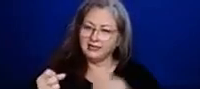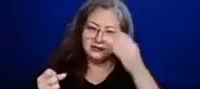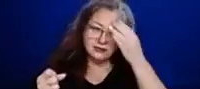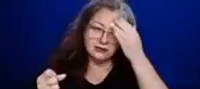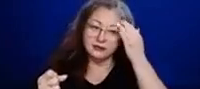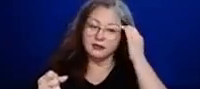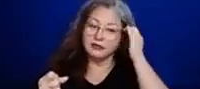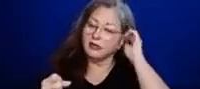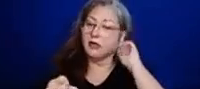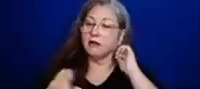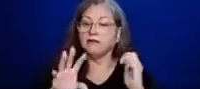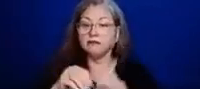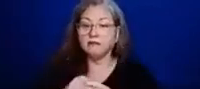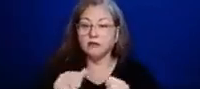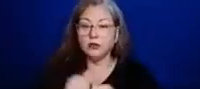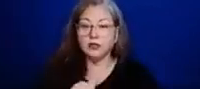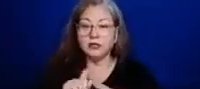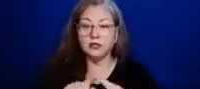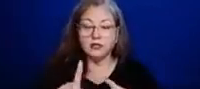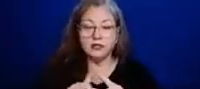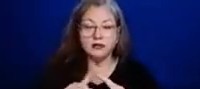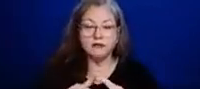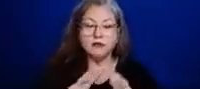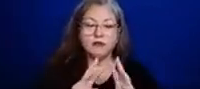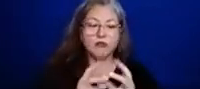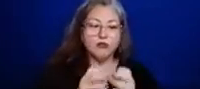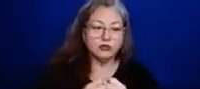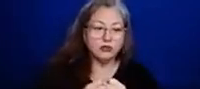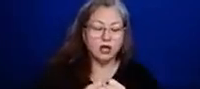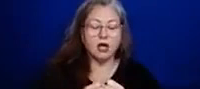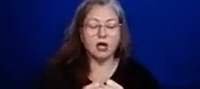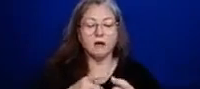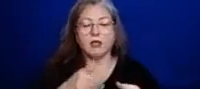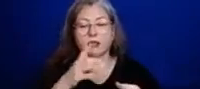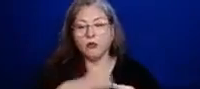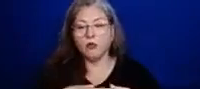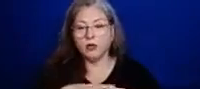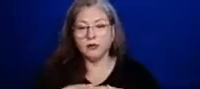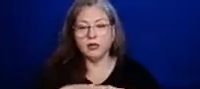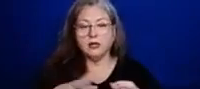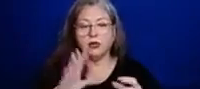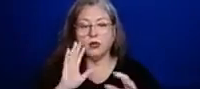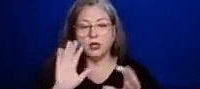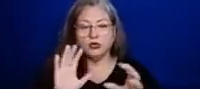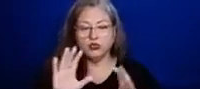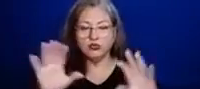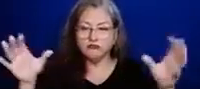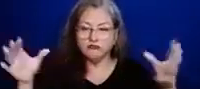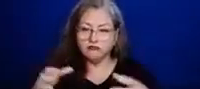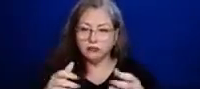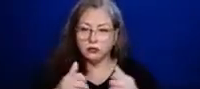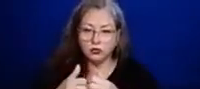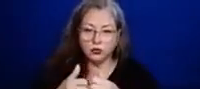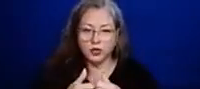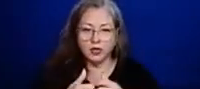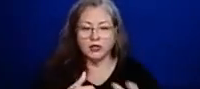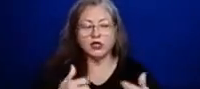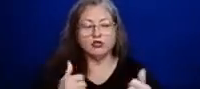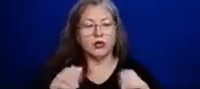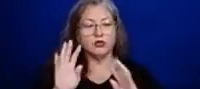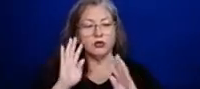And they consist on a workshop that, you know, women do all together to come up